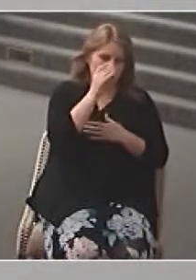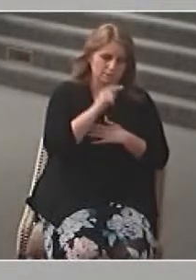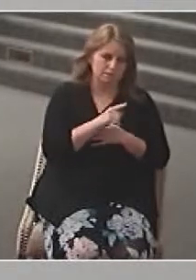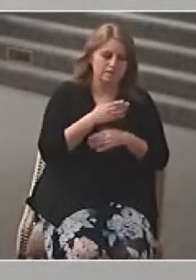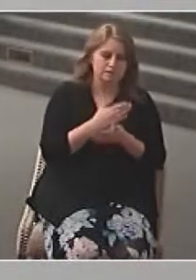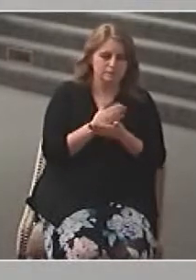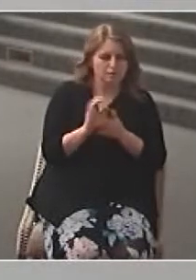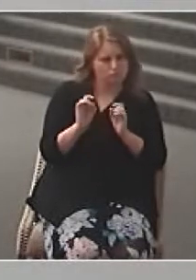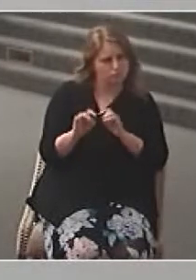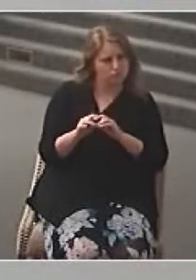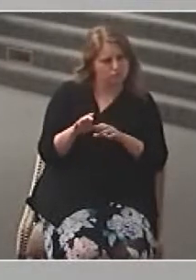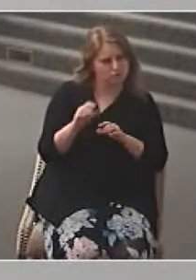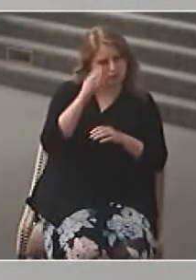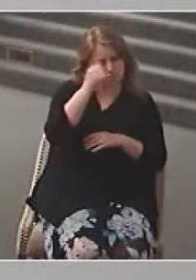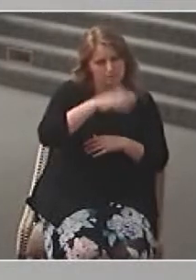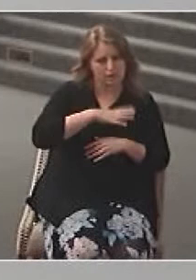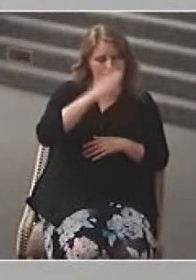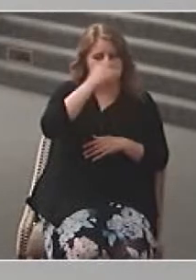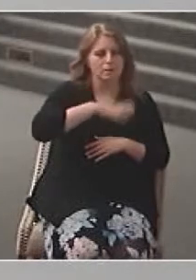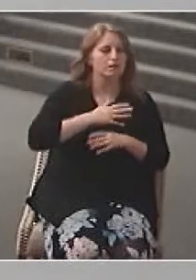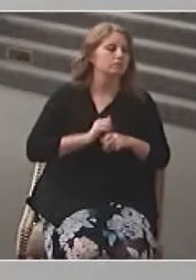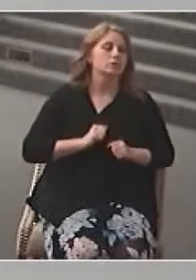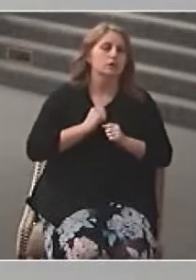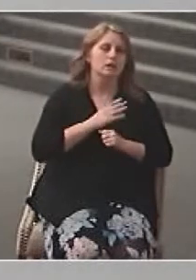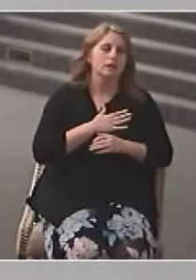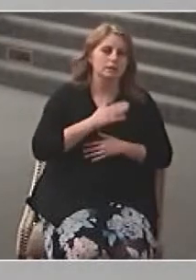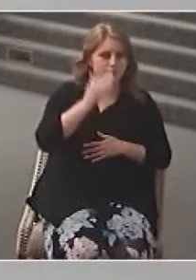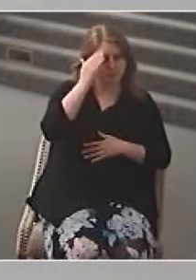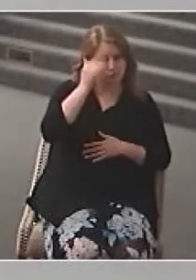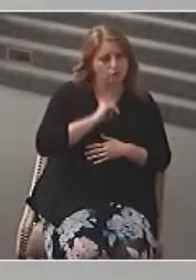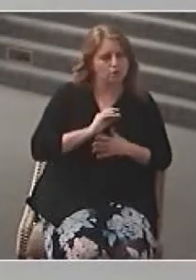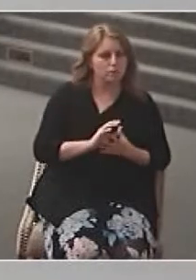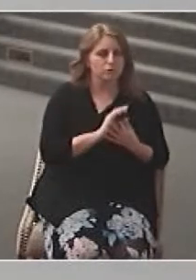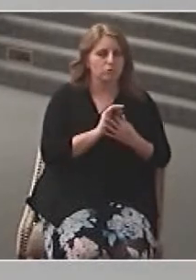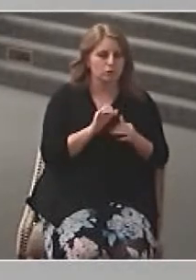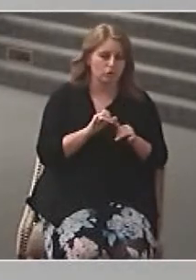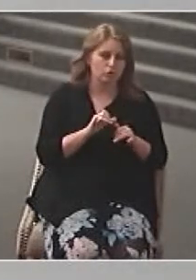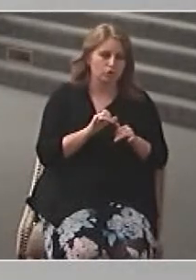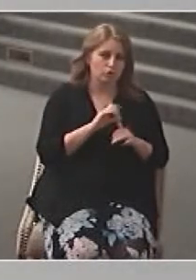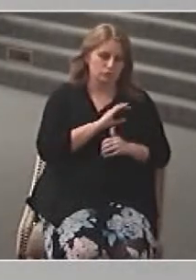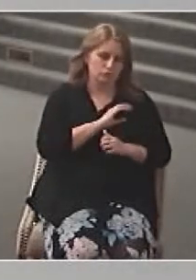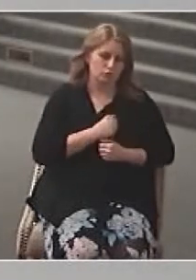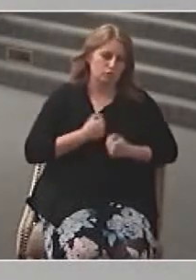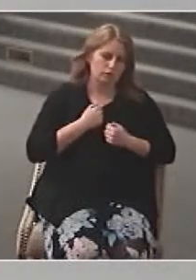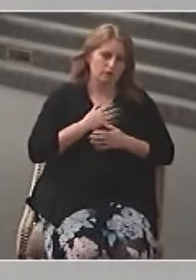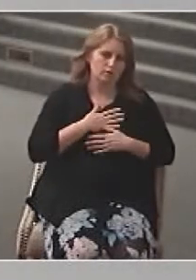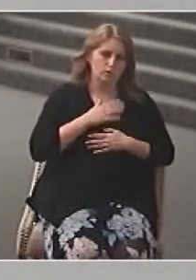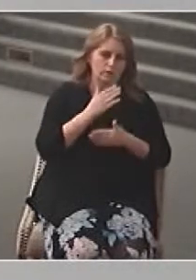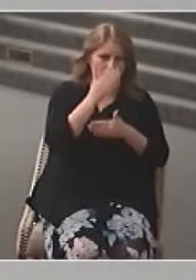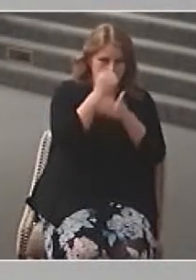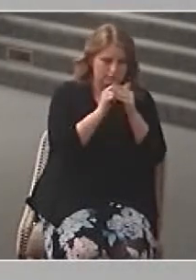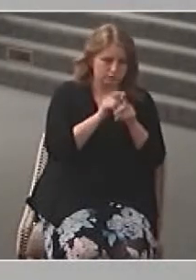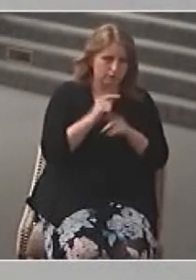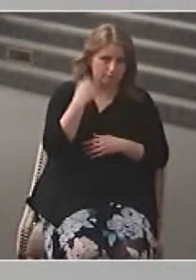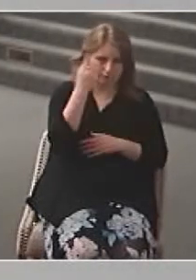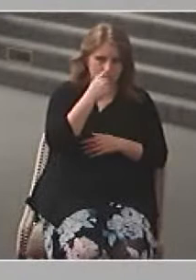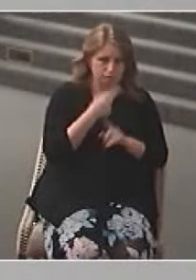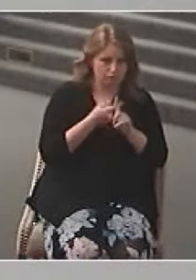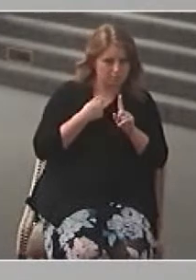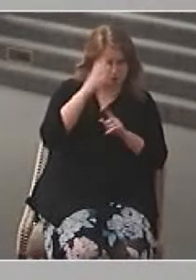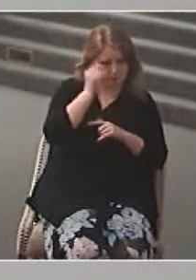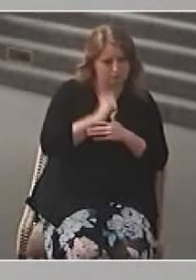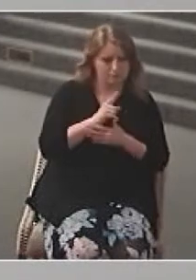and rejected of men, a man of sorrows and acquainted with grief. And we hid as it were our faces from him. He was despised,